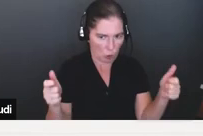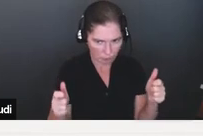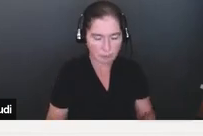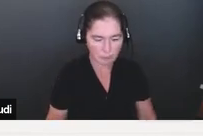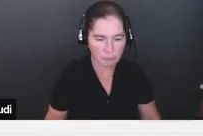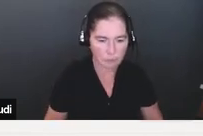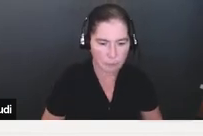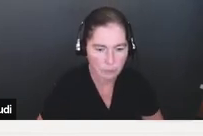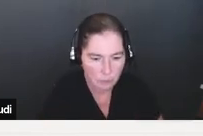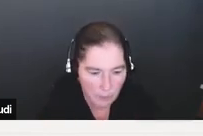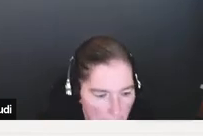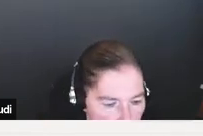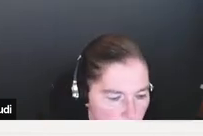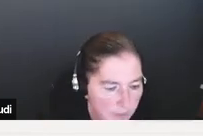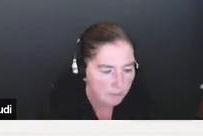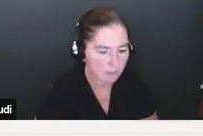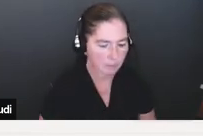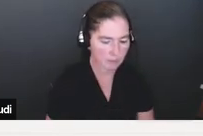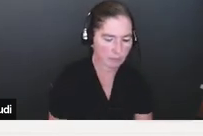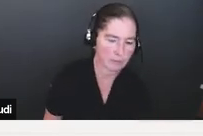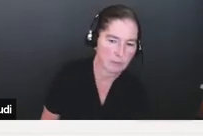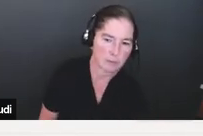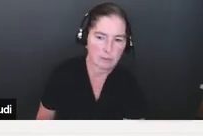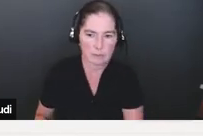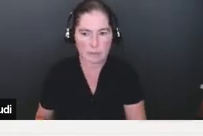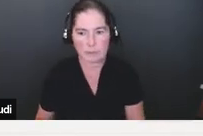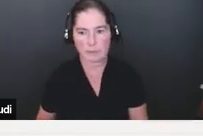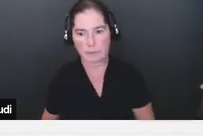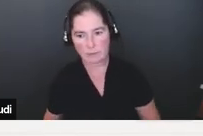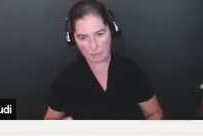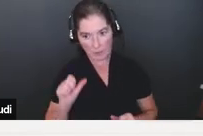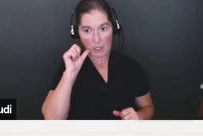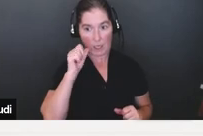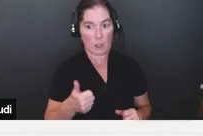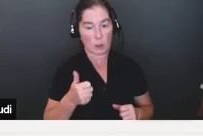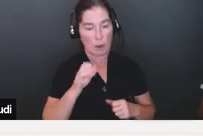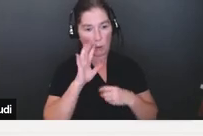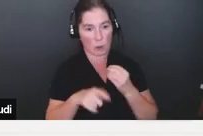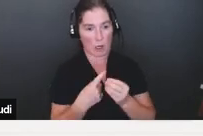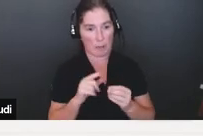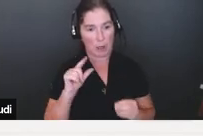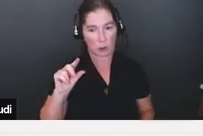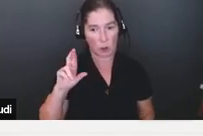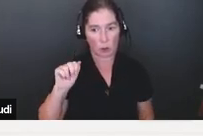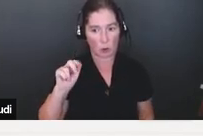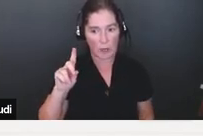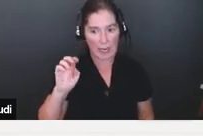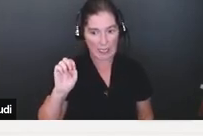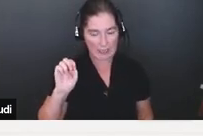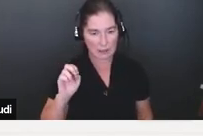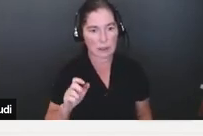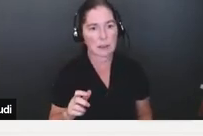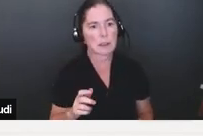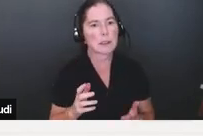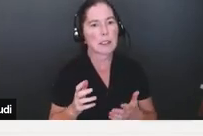decide. Awesome. And I'm excited tomorrow when we're going to talk about grading and the things that are in there. But I do notice some things in here